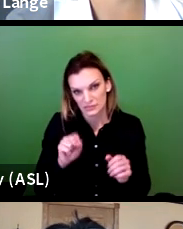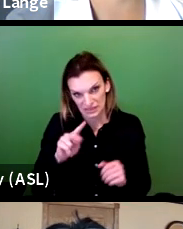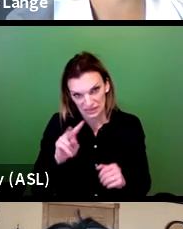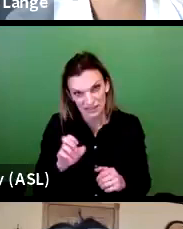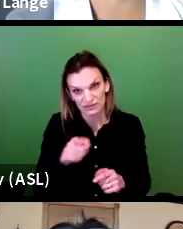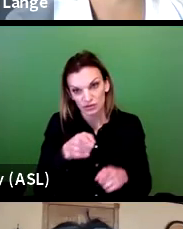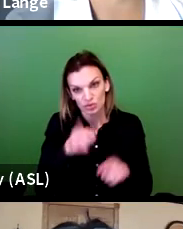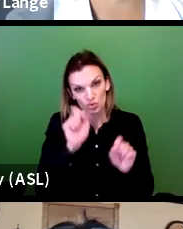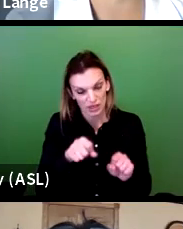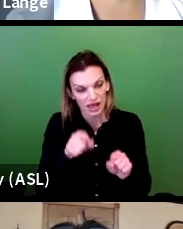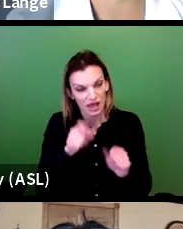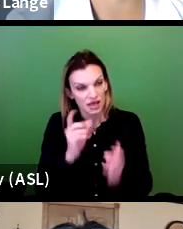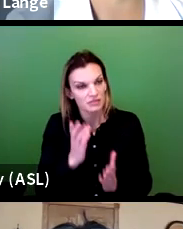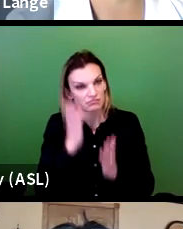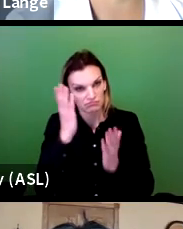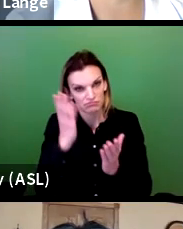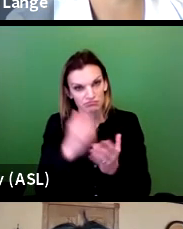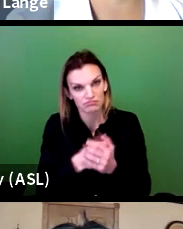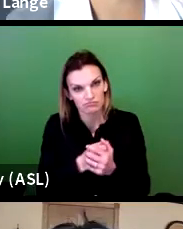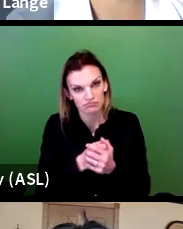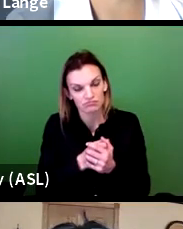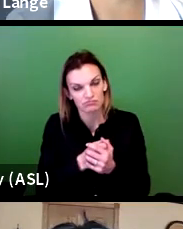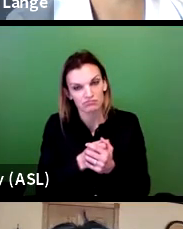an amendment. The motion before us that we're